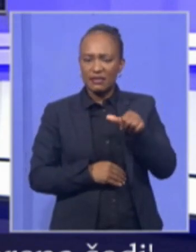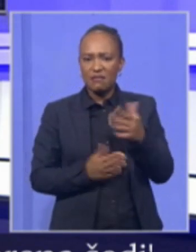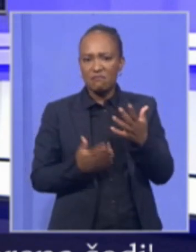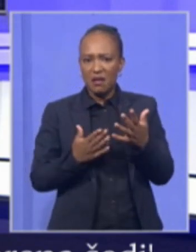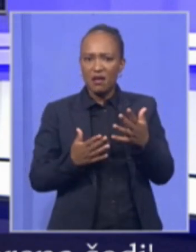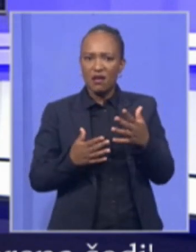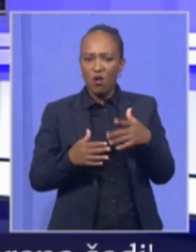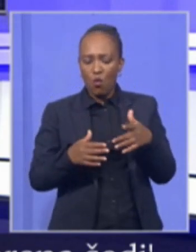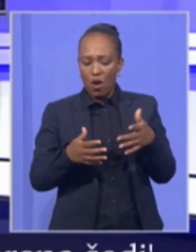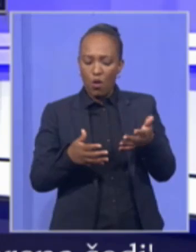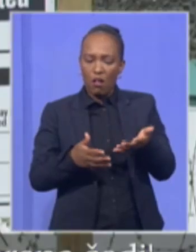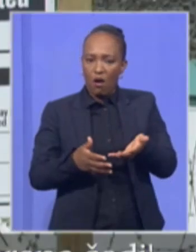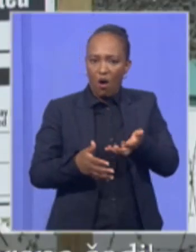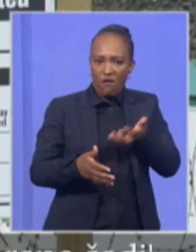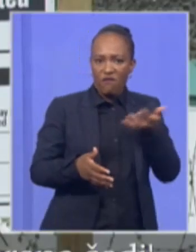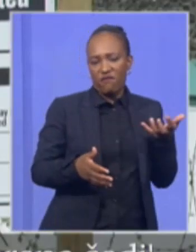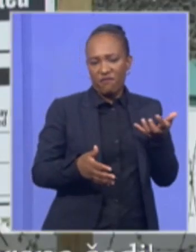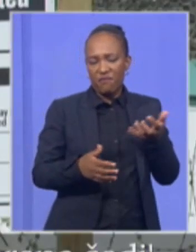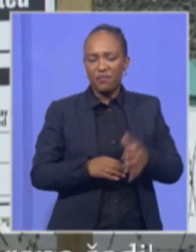tšwa maleng a lefase.